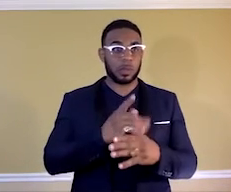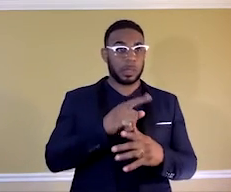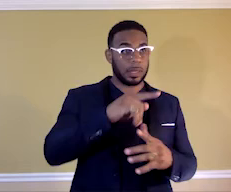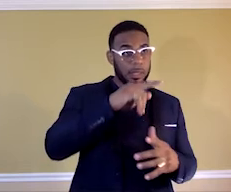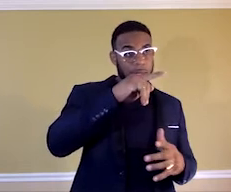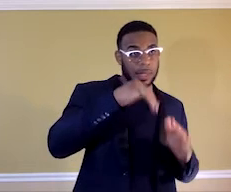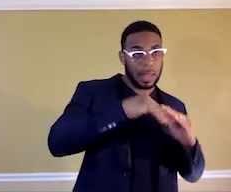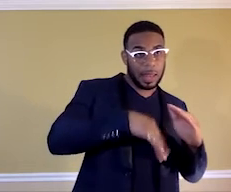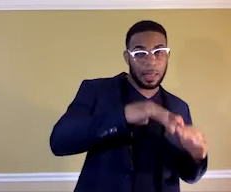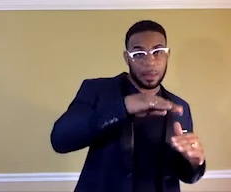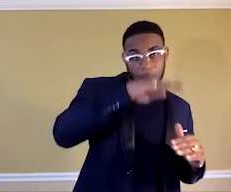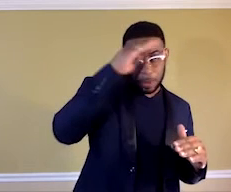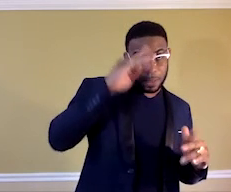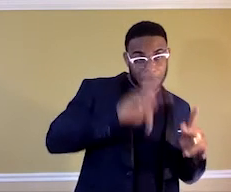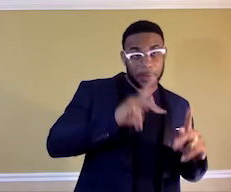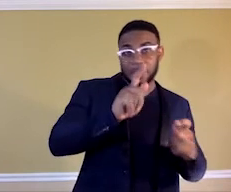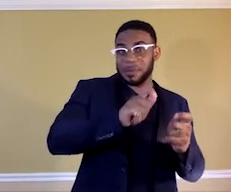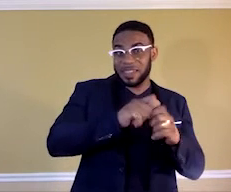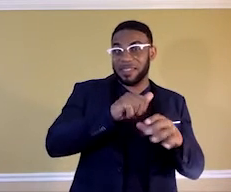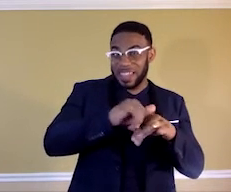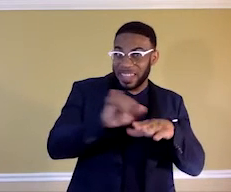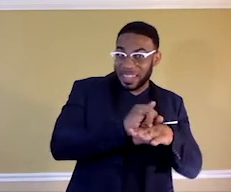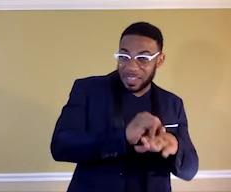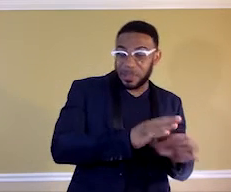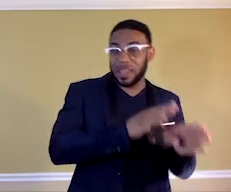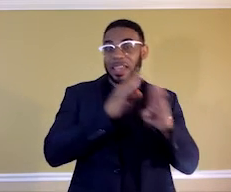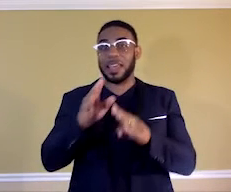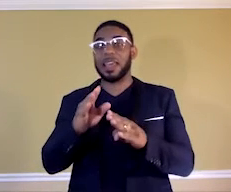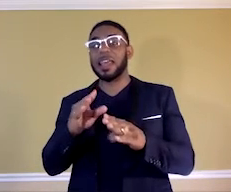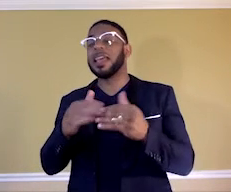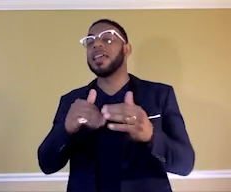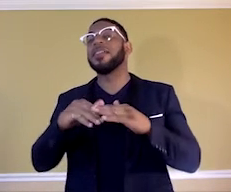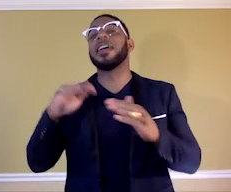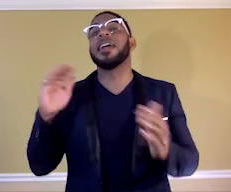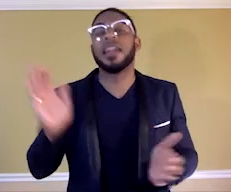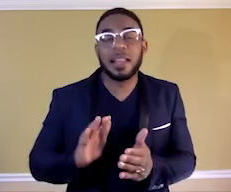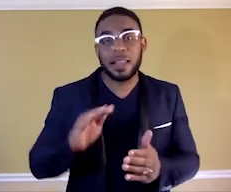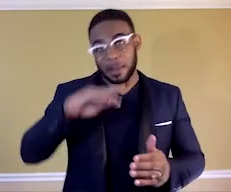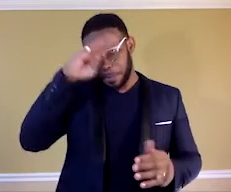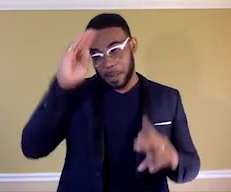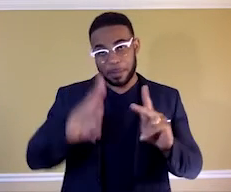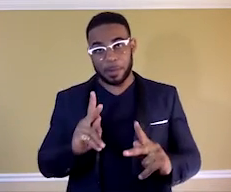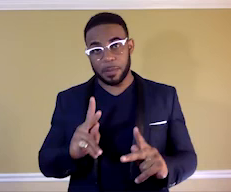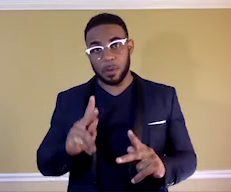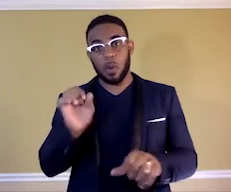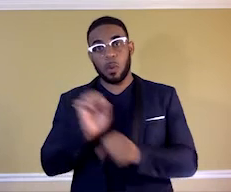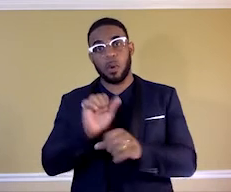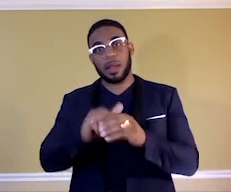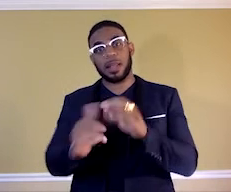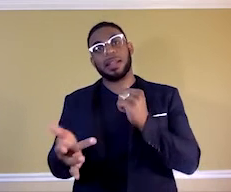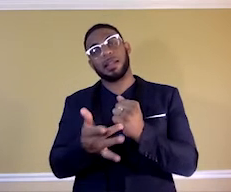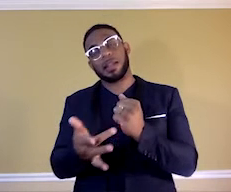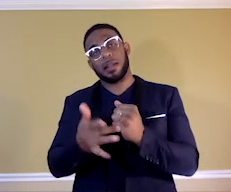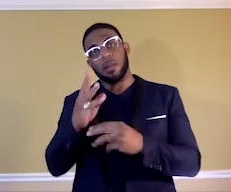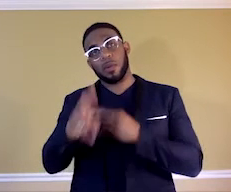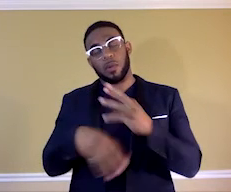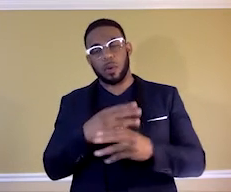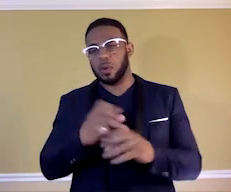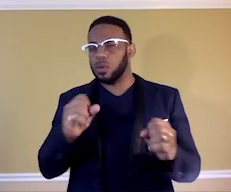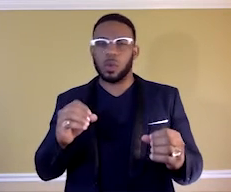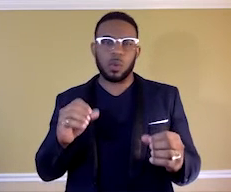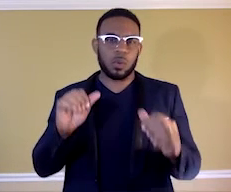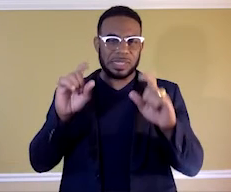lack of people, Black people specifically in the industry, and even less Black people working in technical roles,